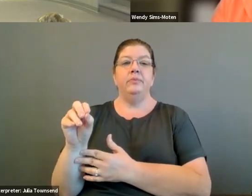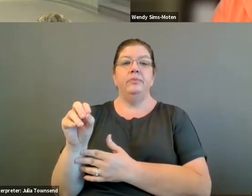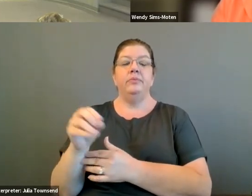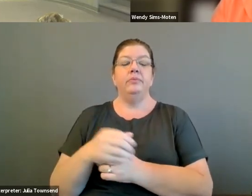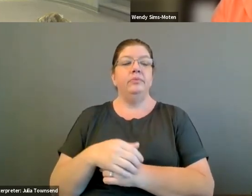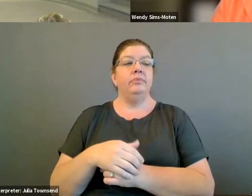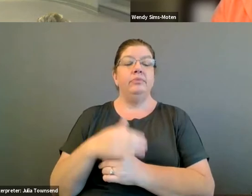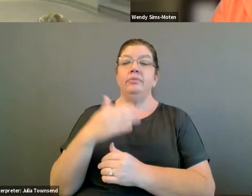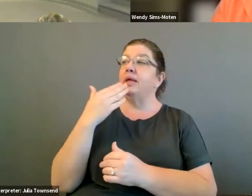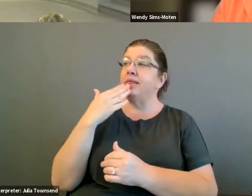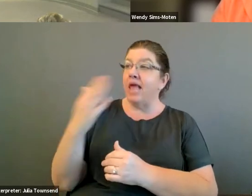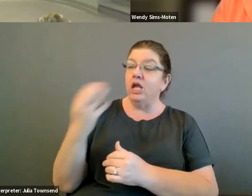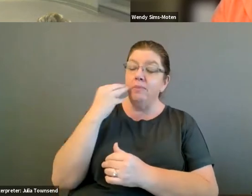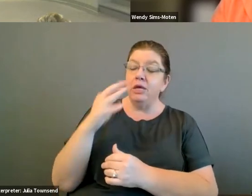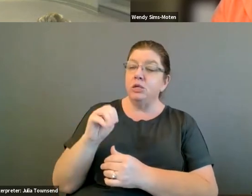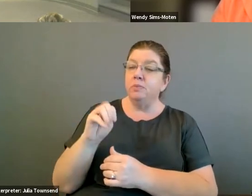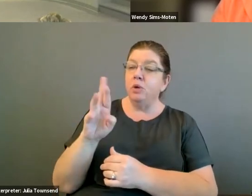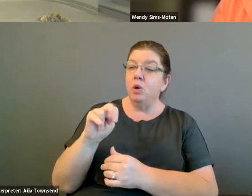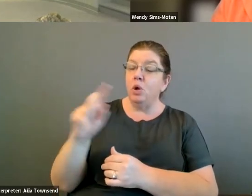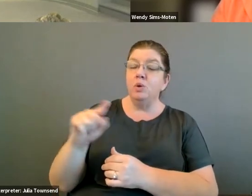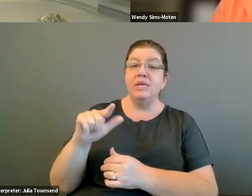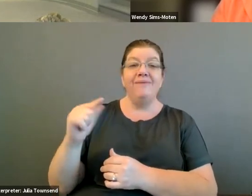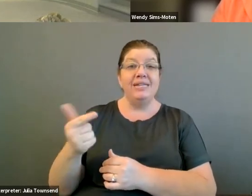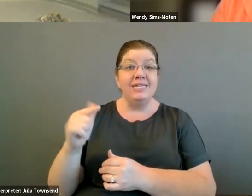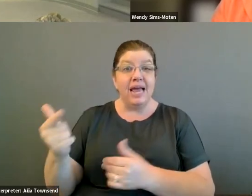Thank you, Ms. Munoz. And how about a second?